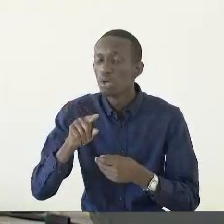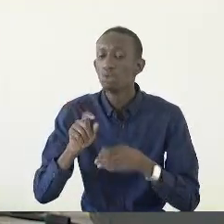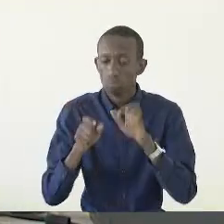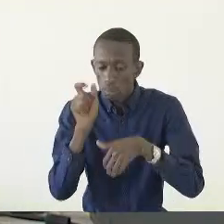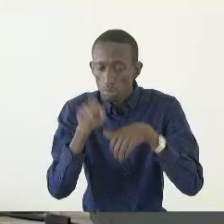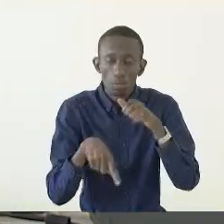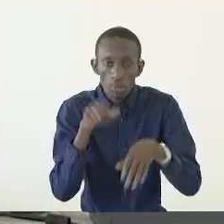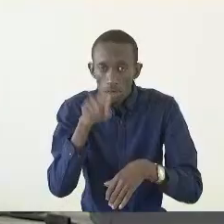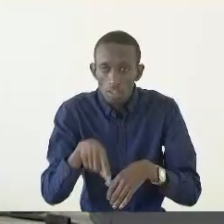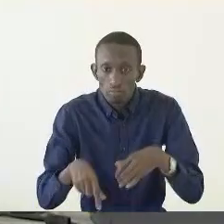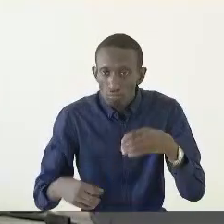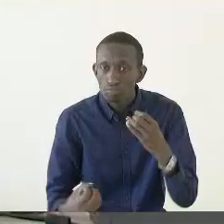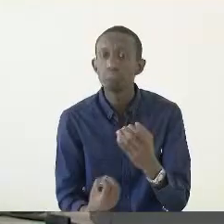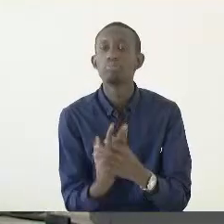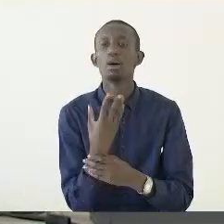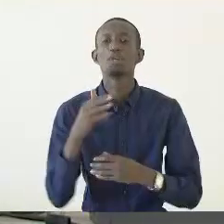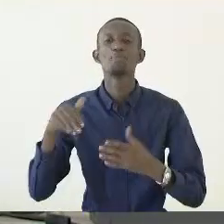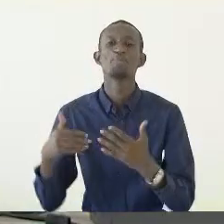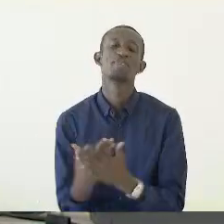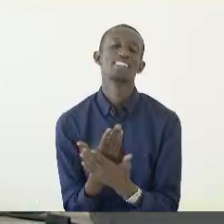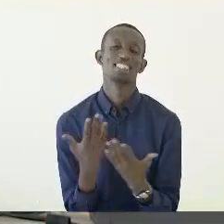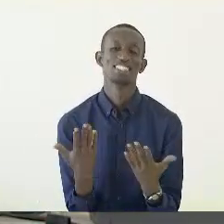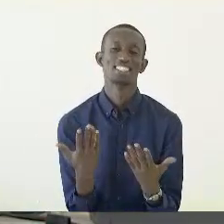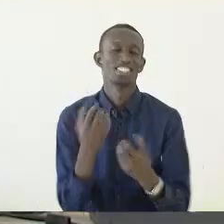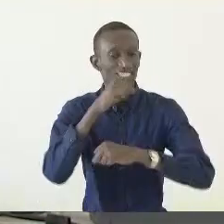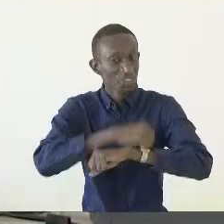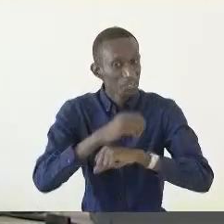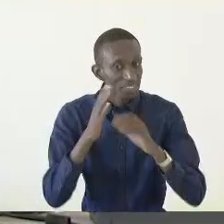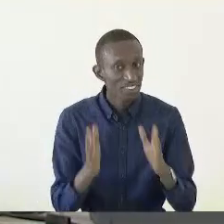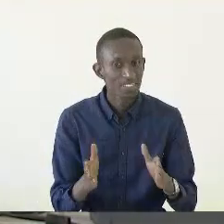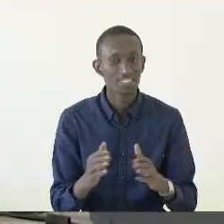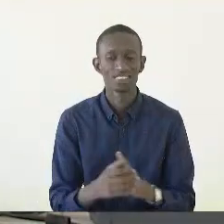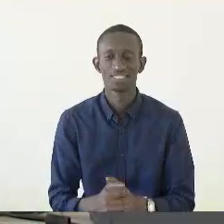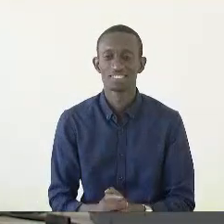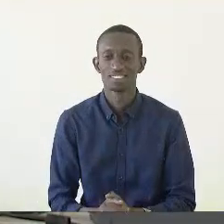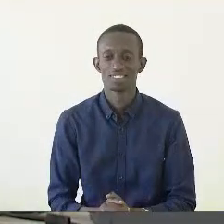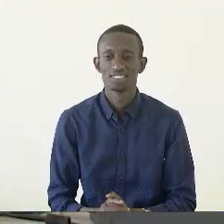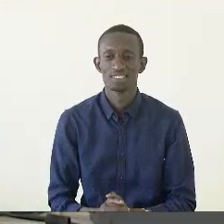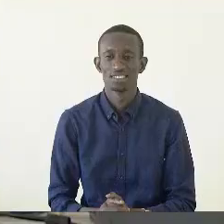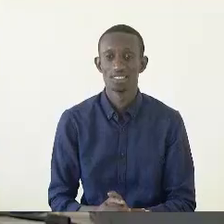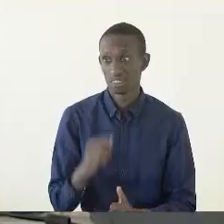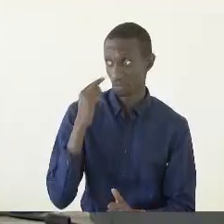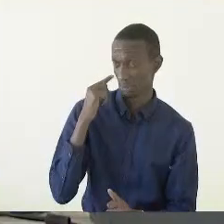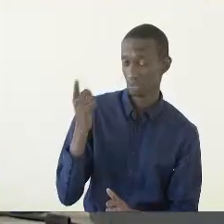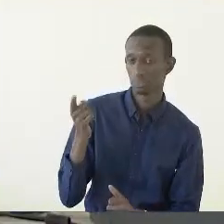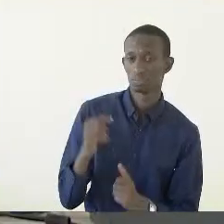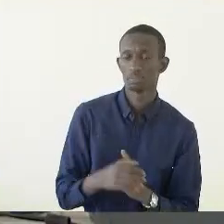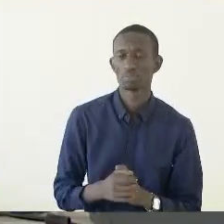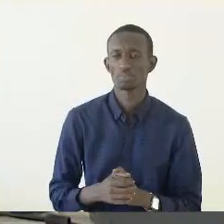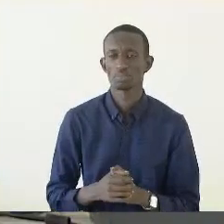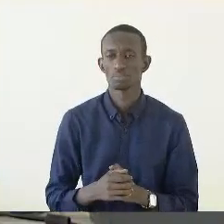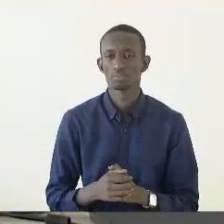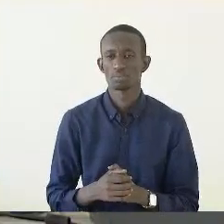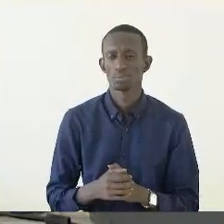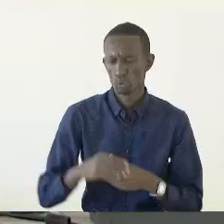to produce new plants. Students, as you can see, we